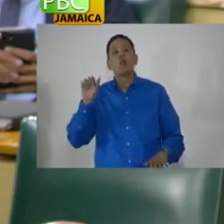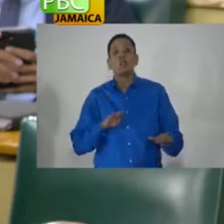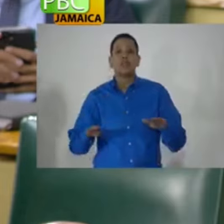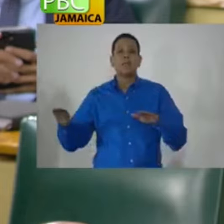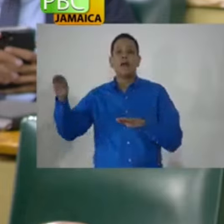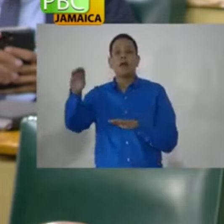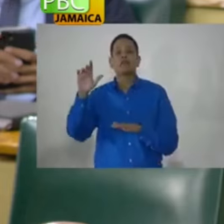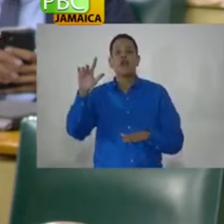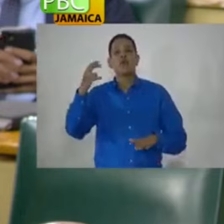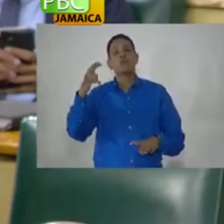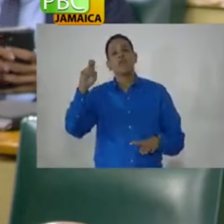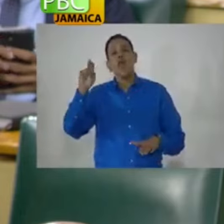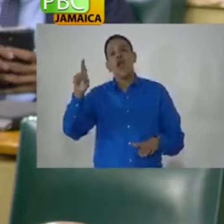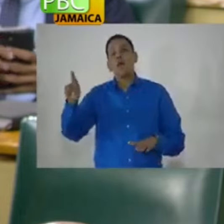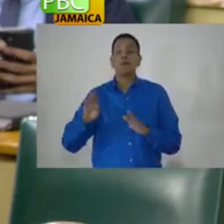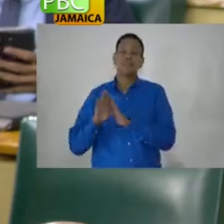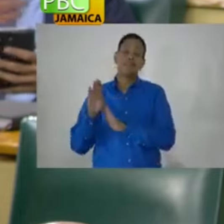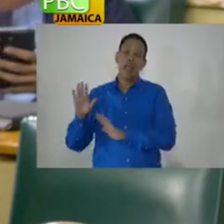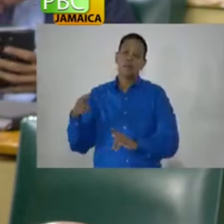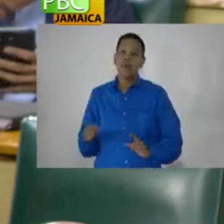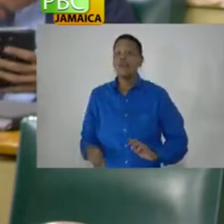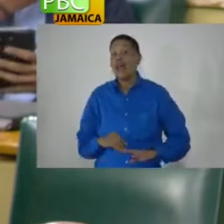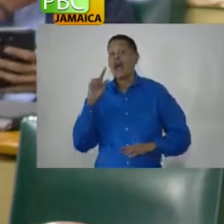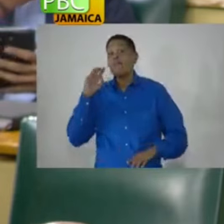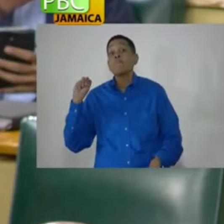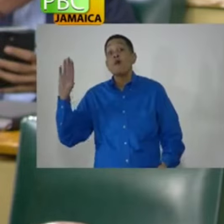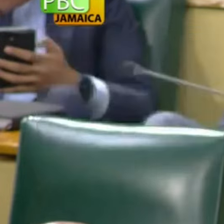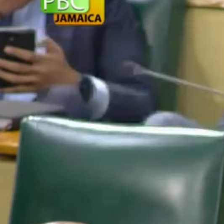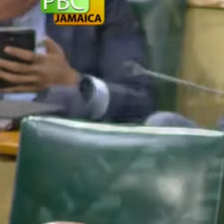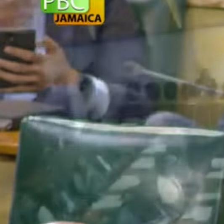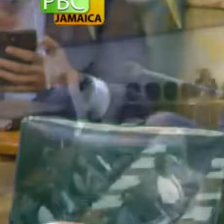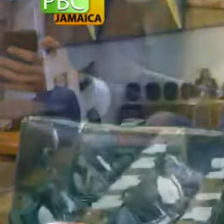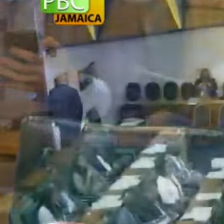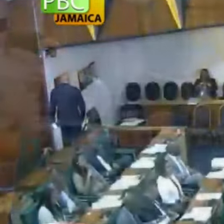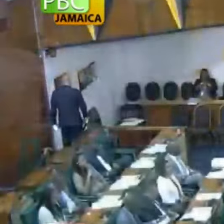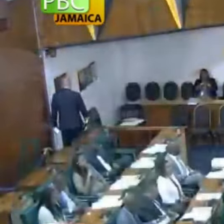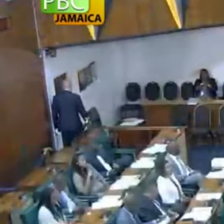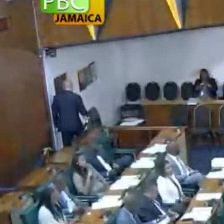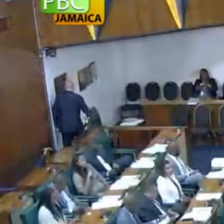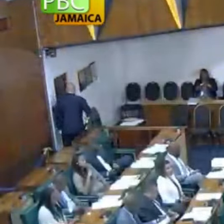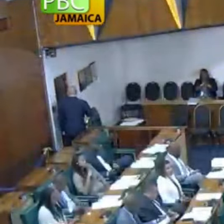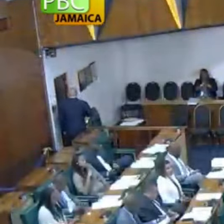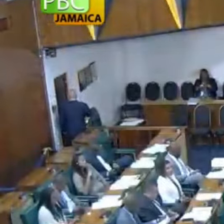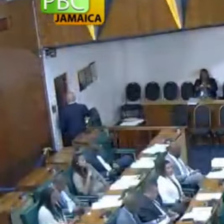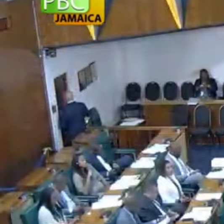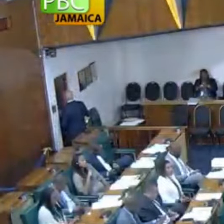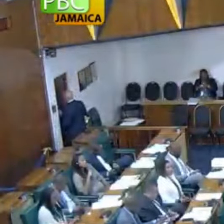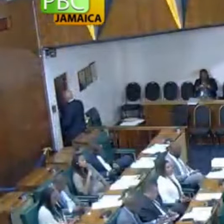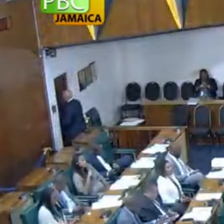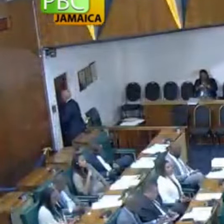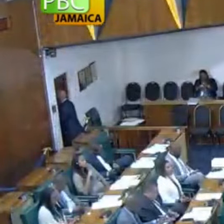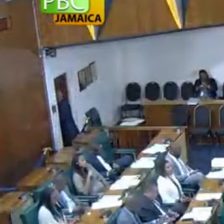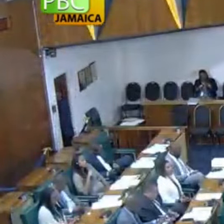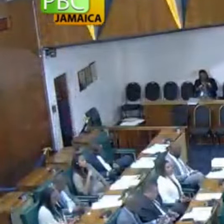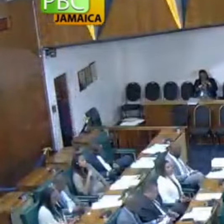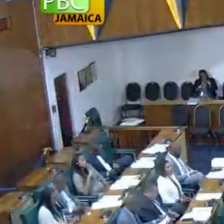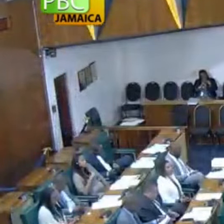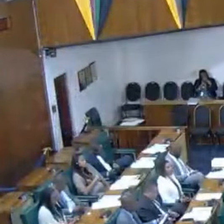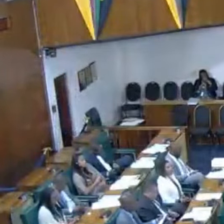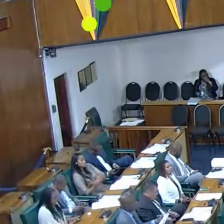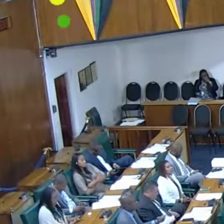and Lucy Harbor development. Montego Bay revitalizing our tourism capital. Falmouth,